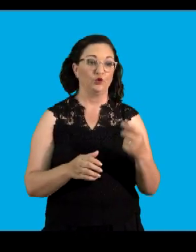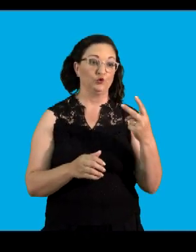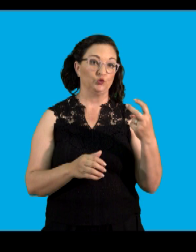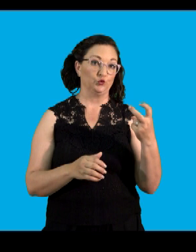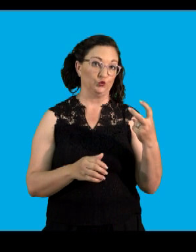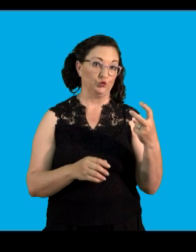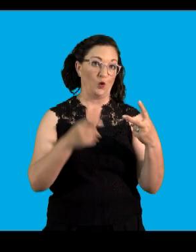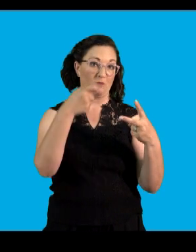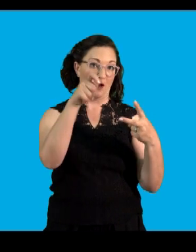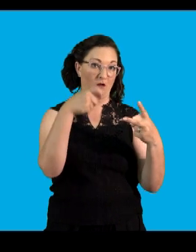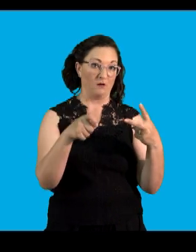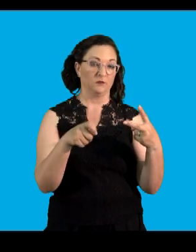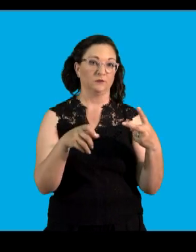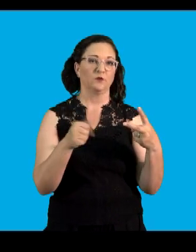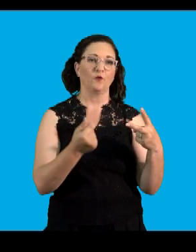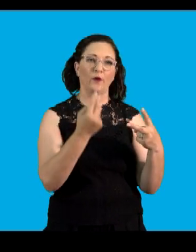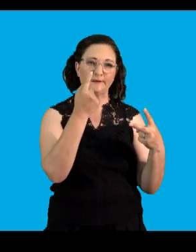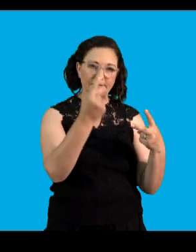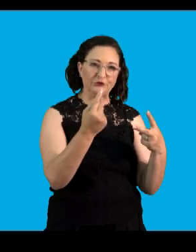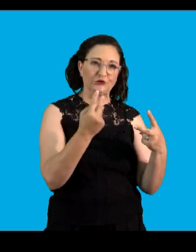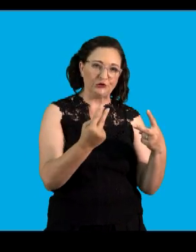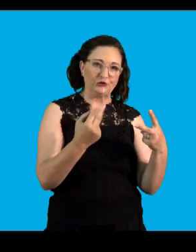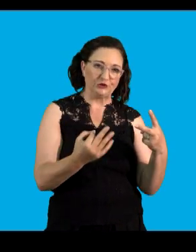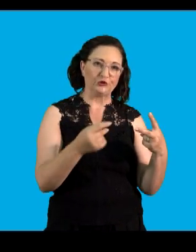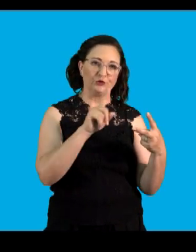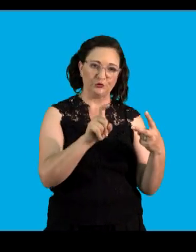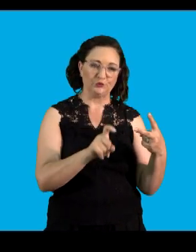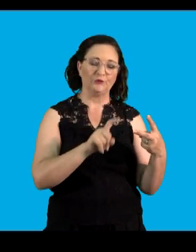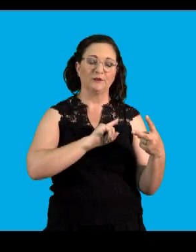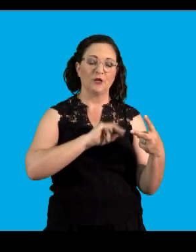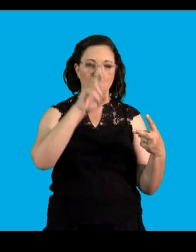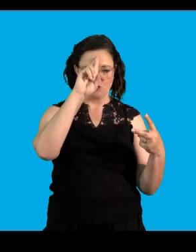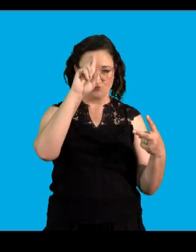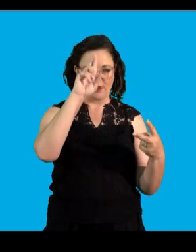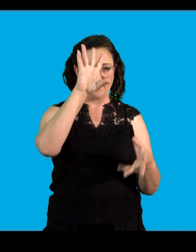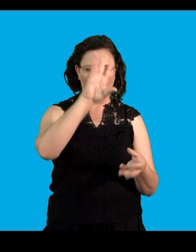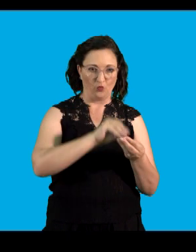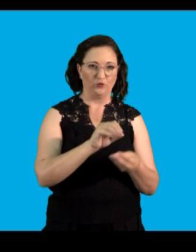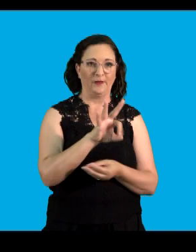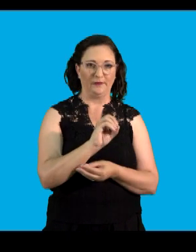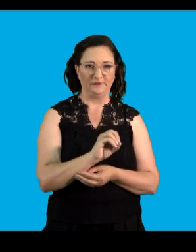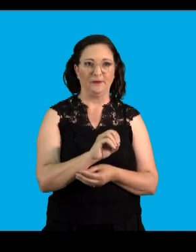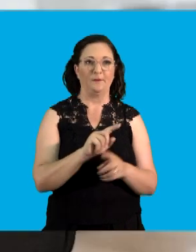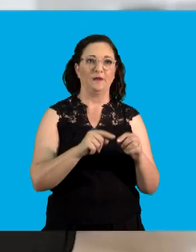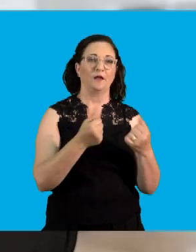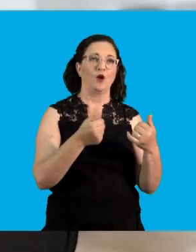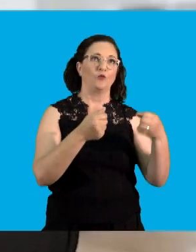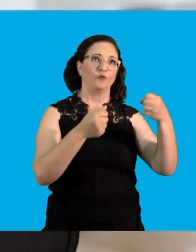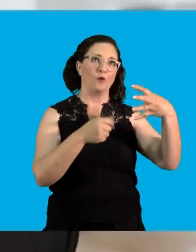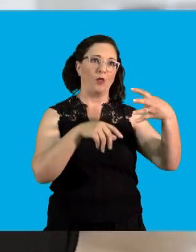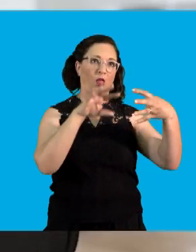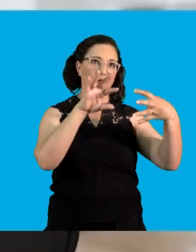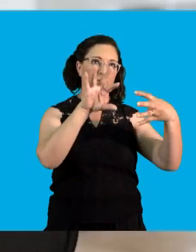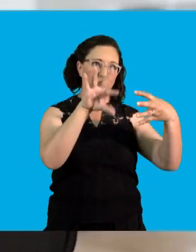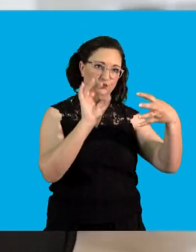will be allocated for each question. Don't forget, this is out of 30, and we said for multiple choice, it's out of 10. For